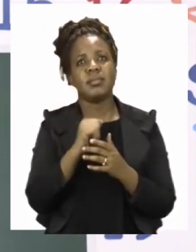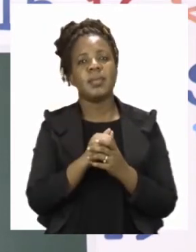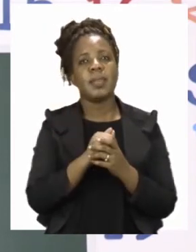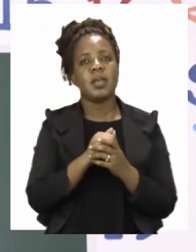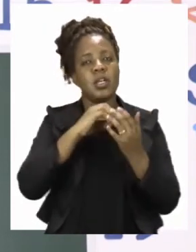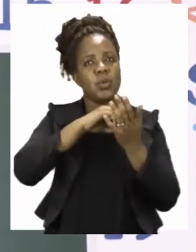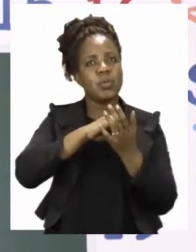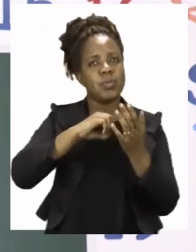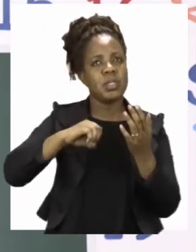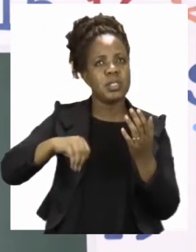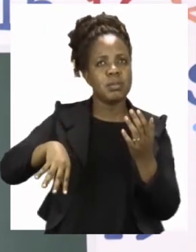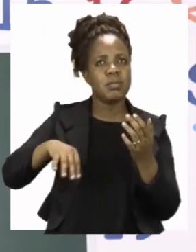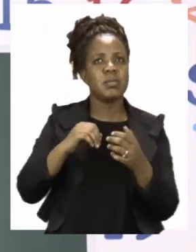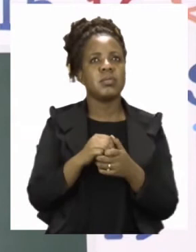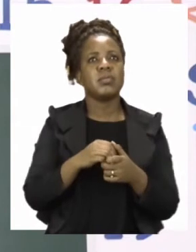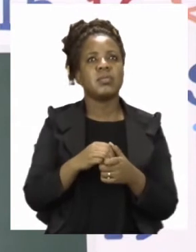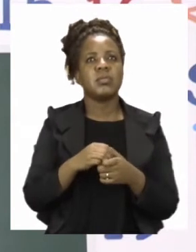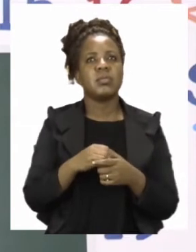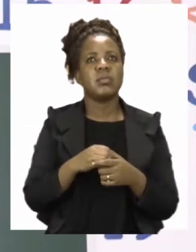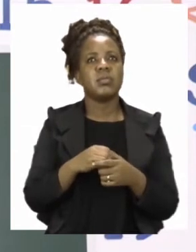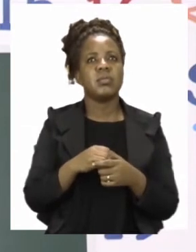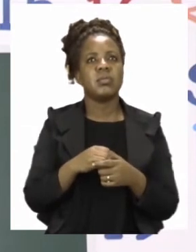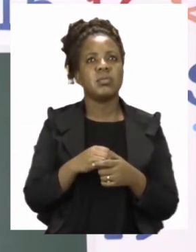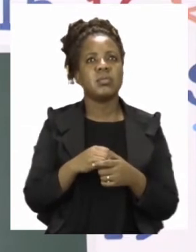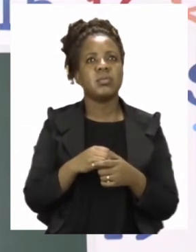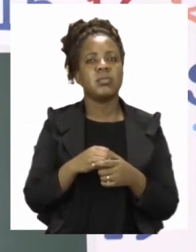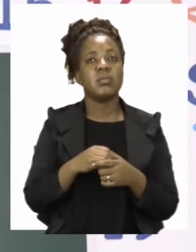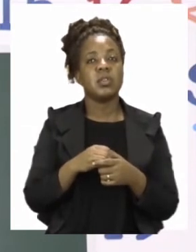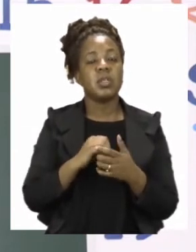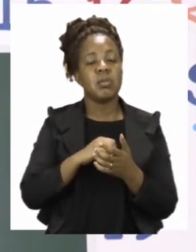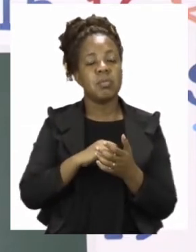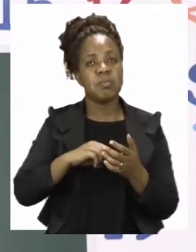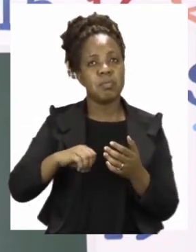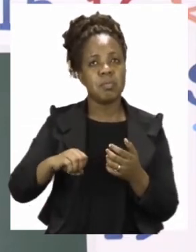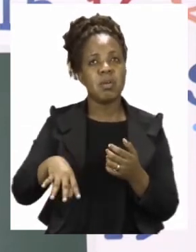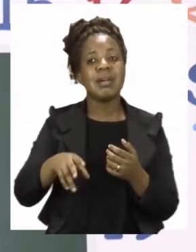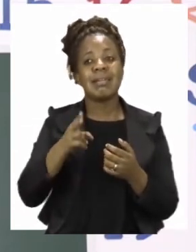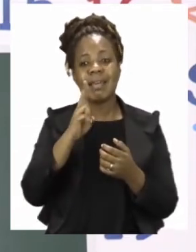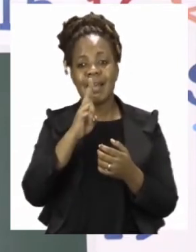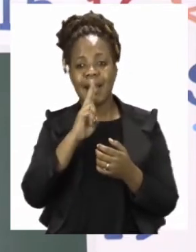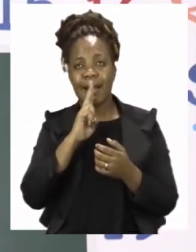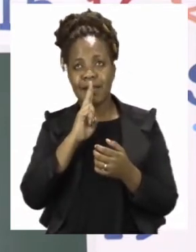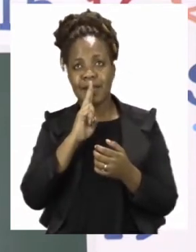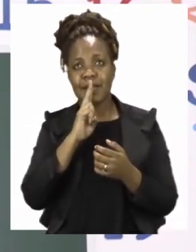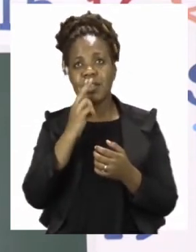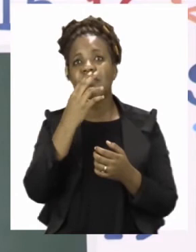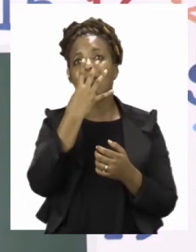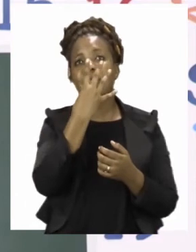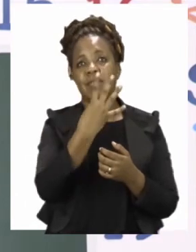say 1 plus 3. 1 plus 3, my dear boys and